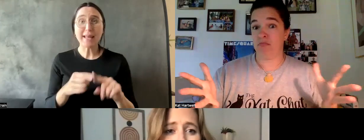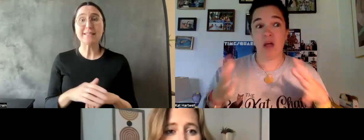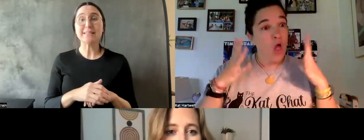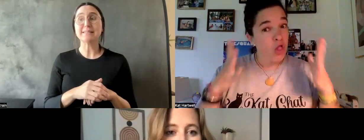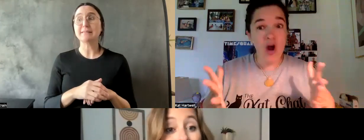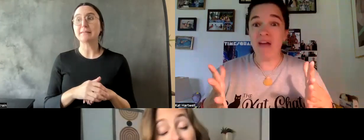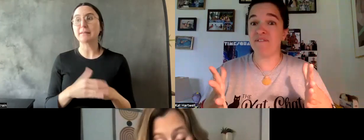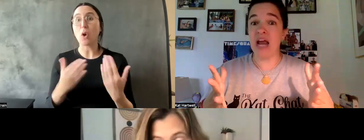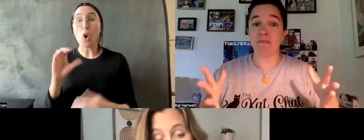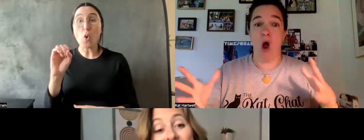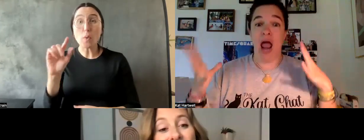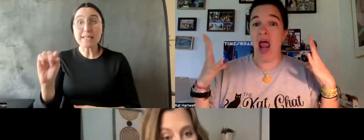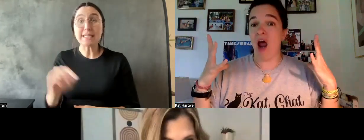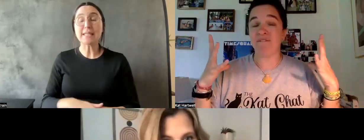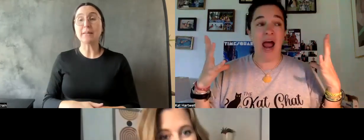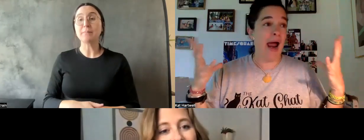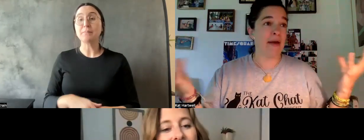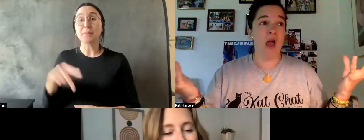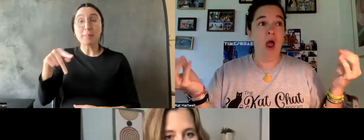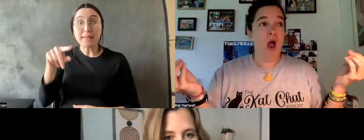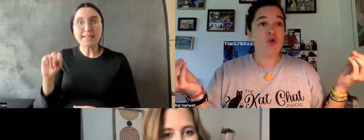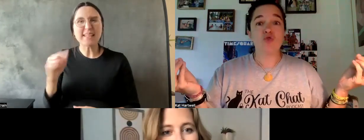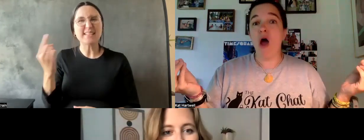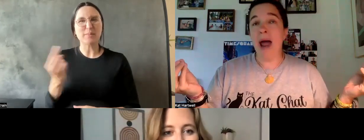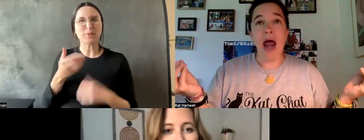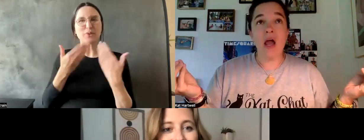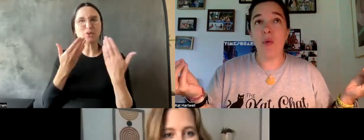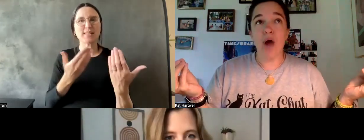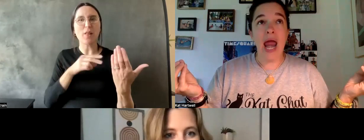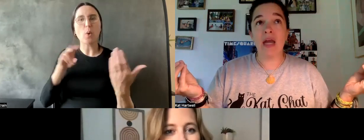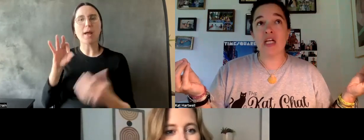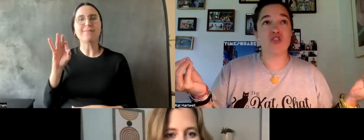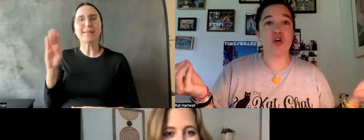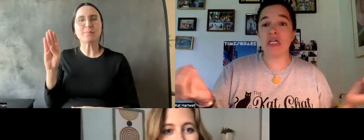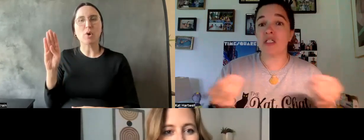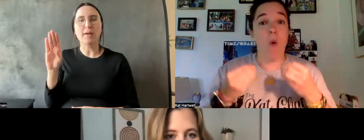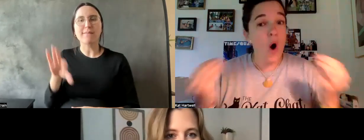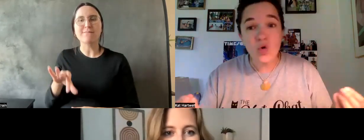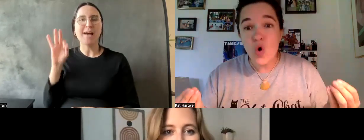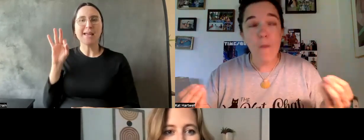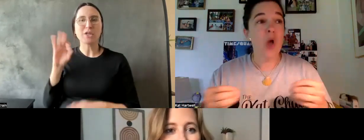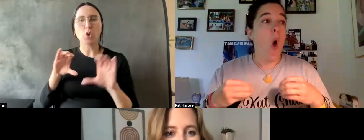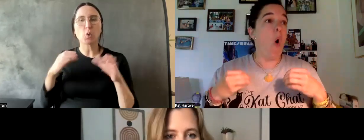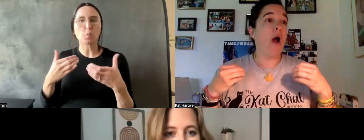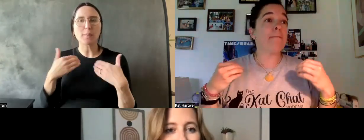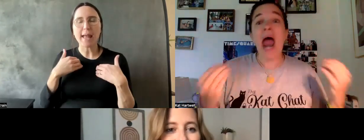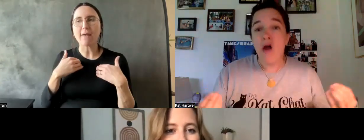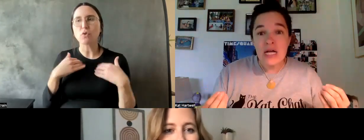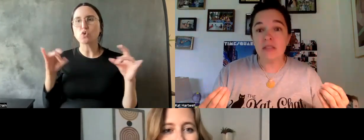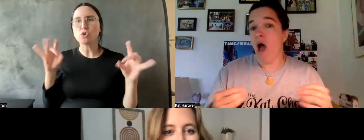Facebook. Look on Facebook and find traumatic brain injury support group